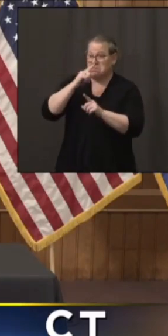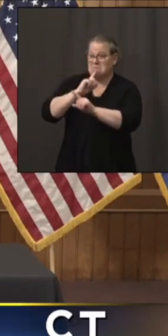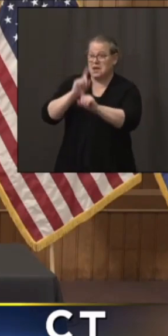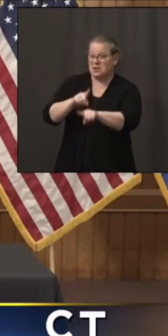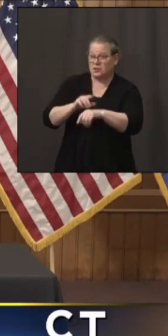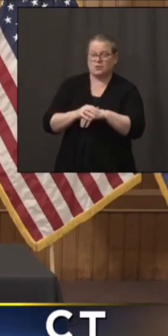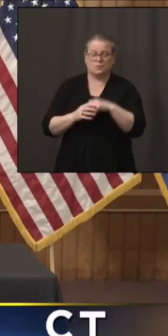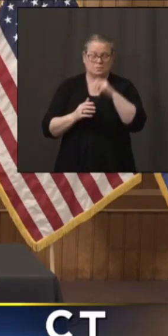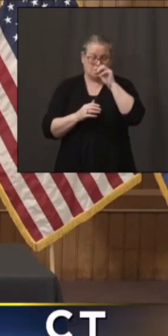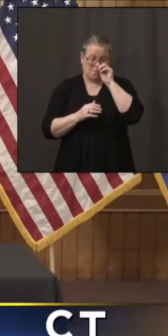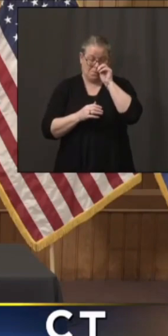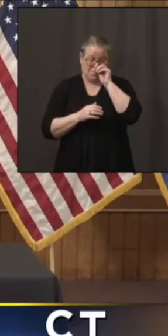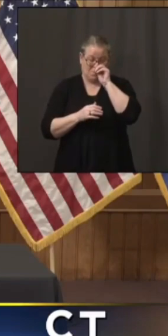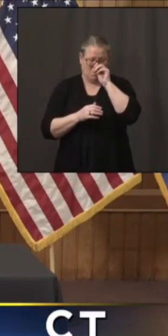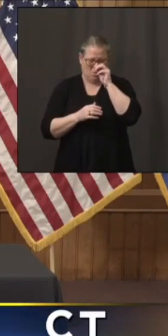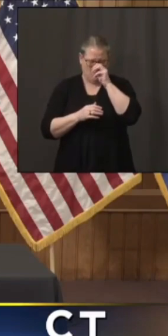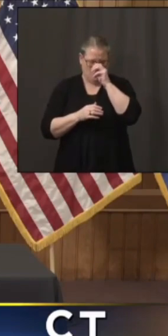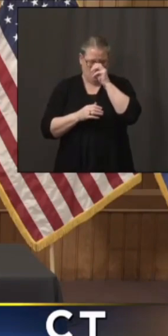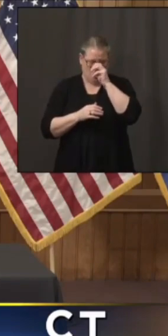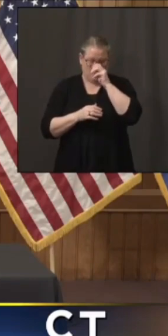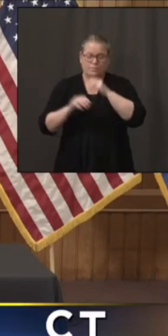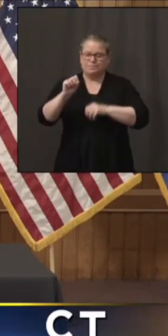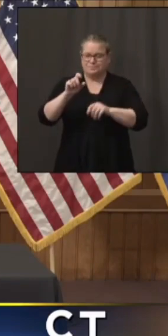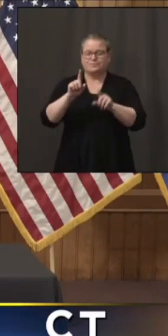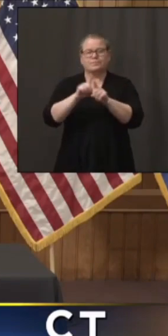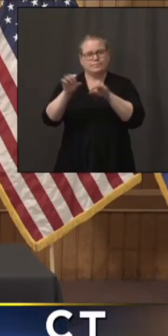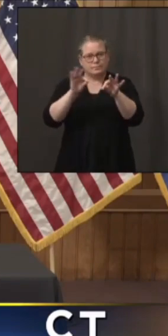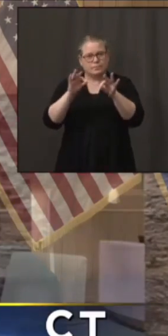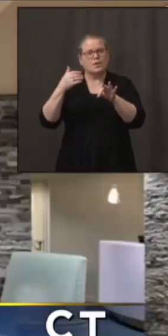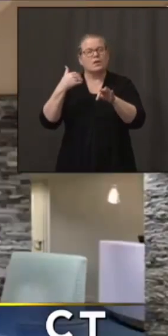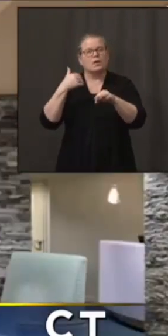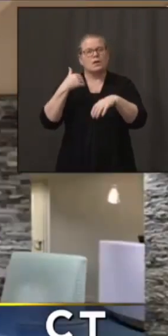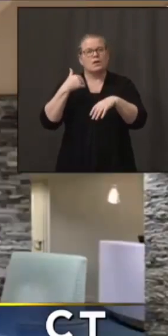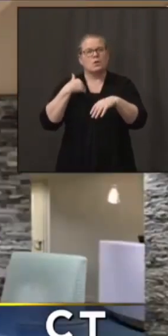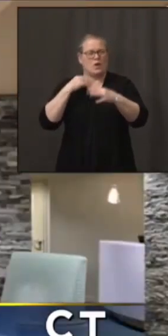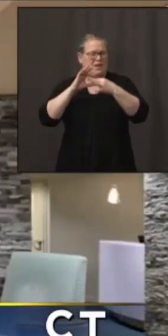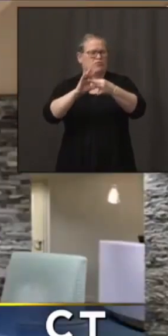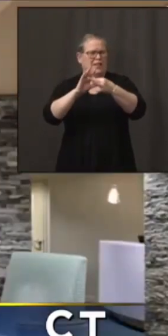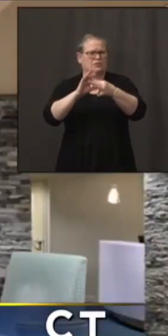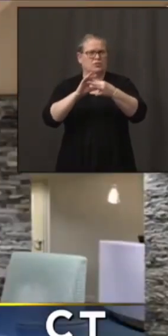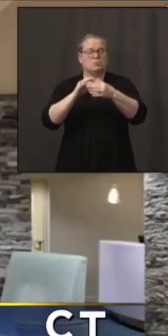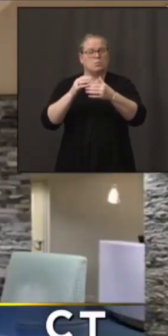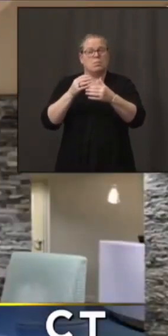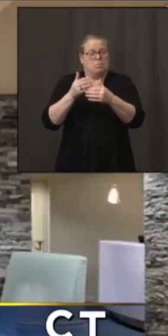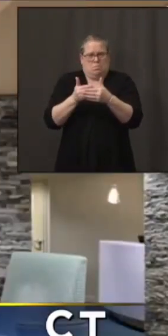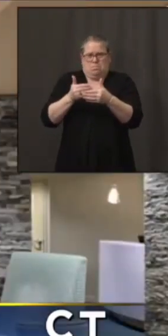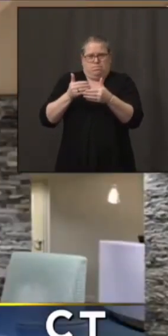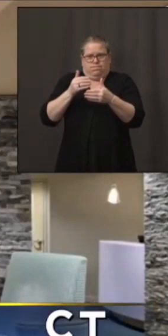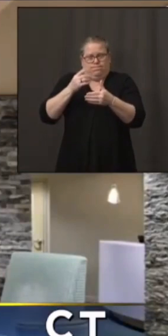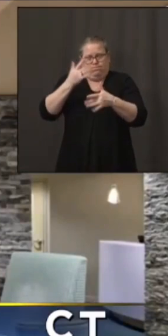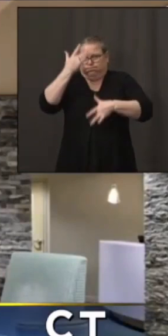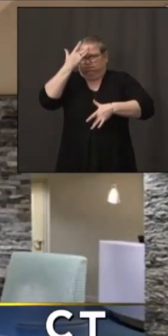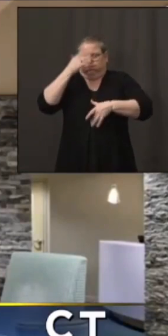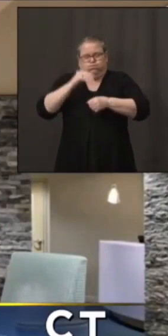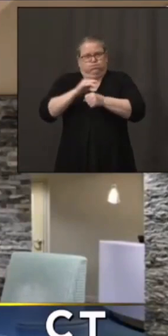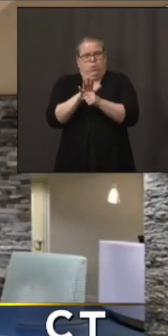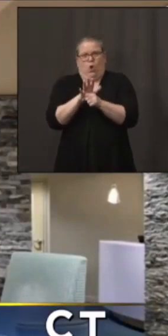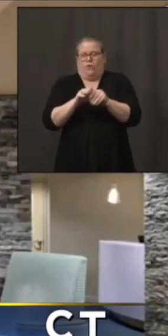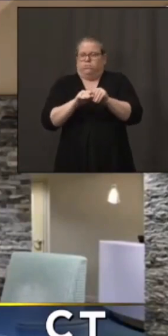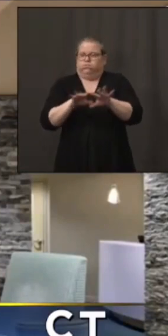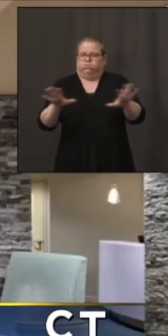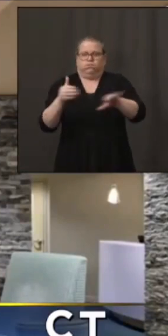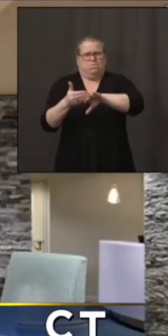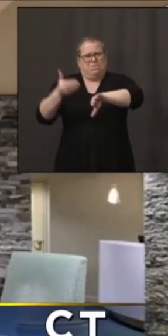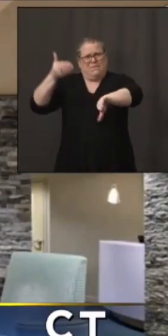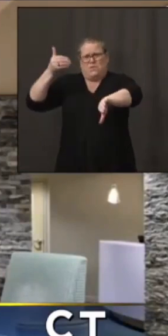so we have relationships prior to the pandemic with local social service agencies, with